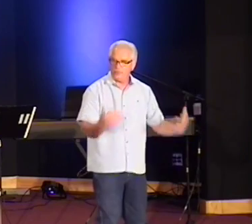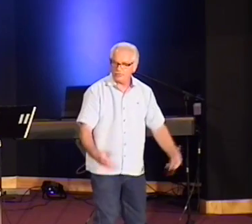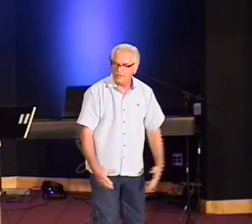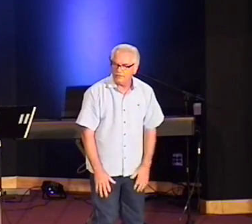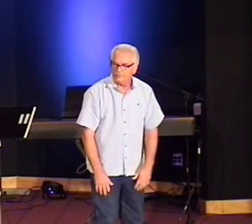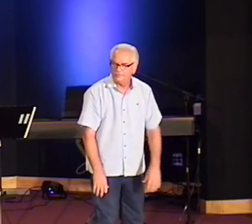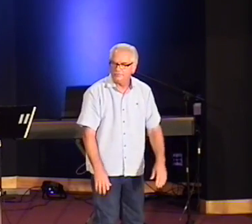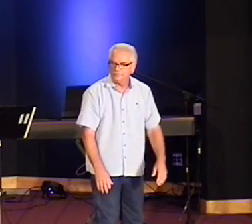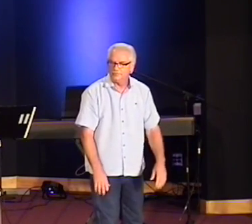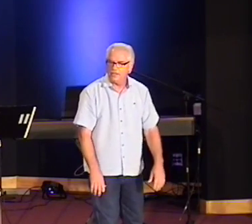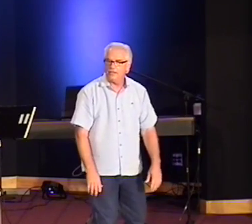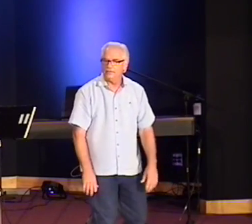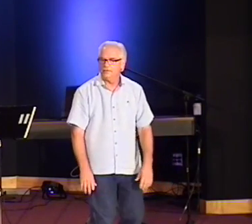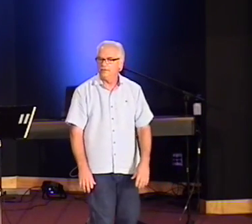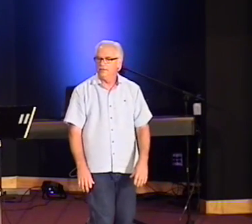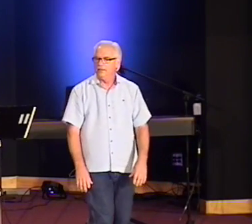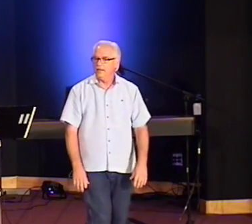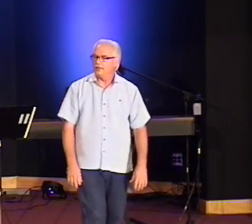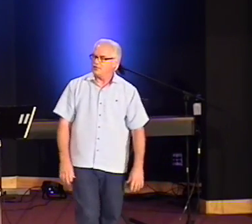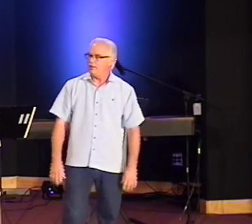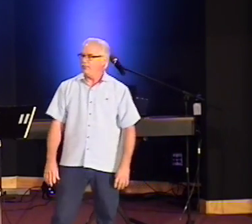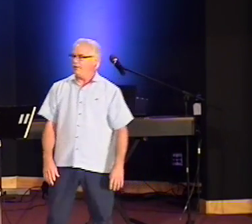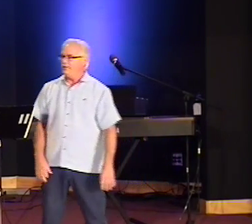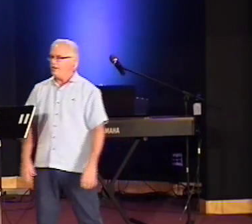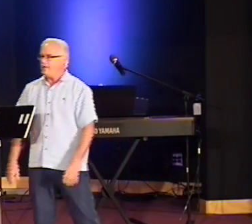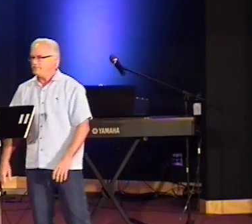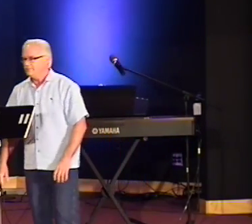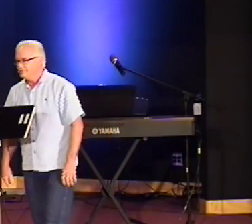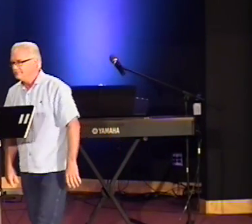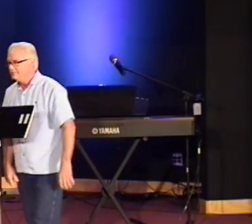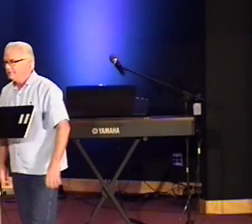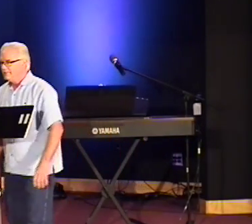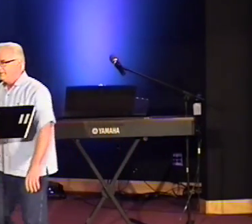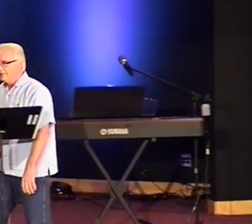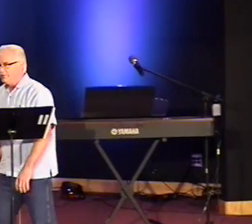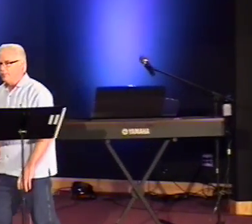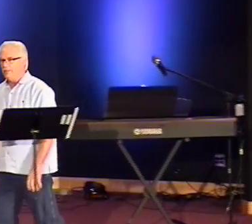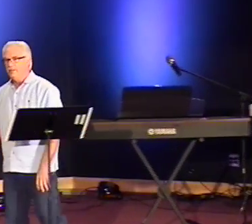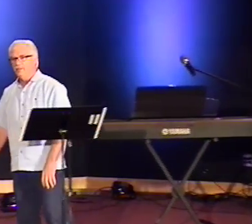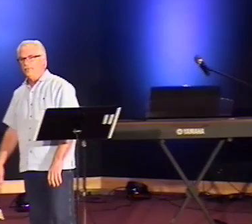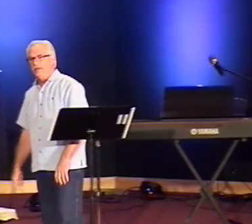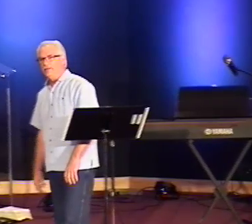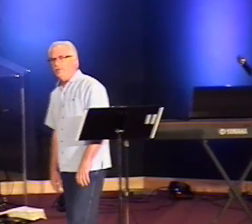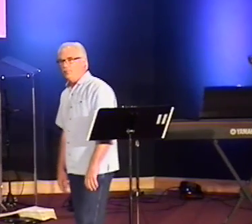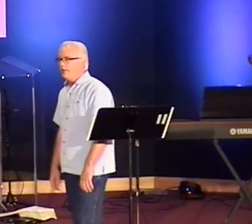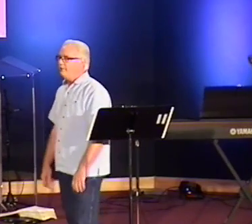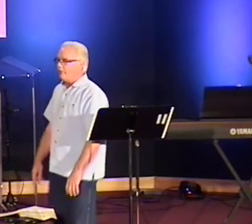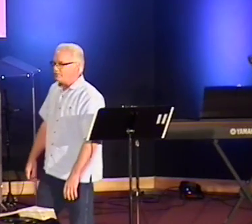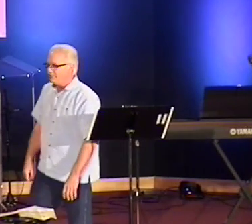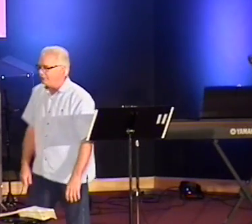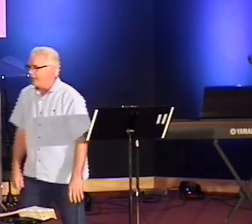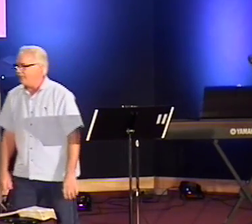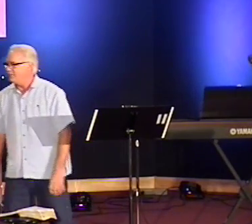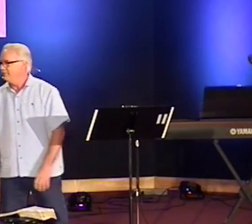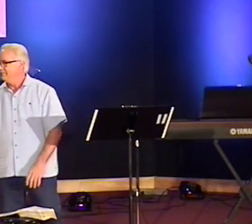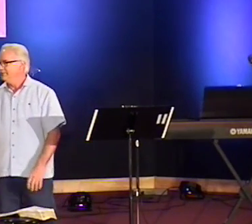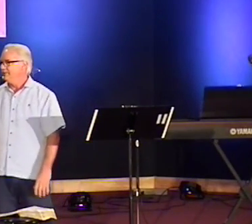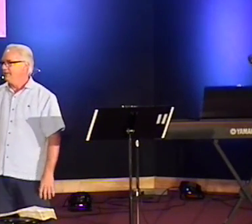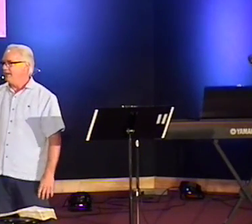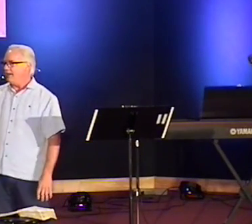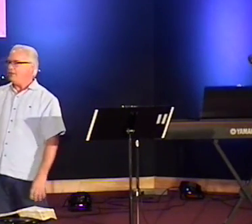and go to sleep? Yeah. Now, can somebody break into your house? Could a plane, you know, living around here, could a plane crash into your